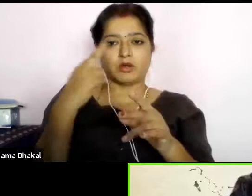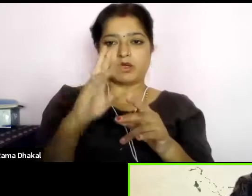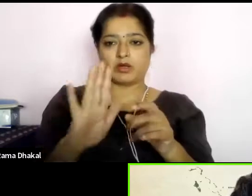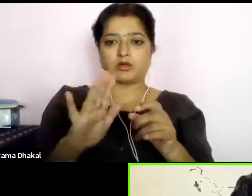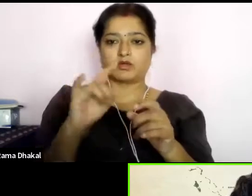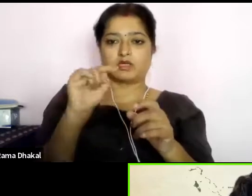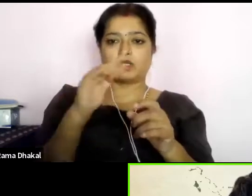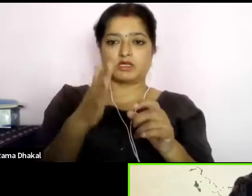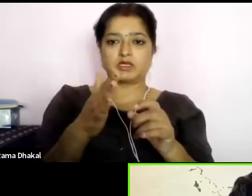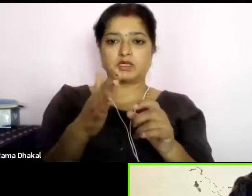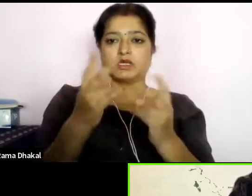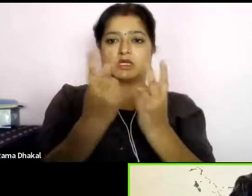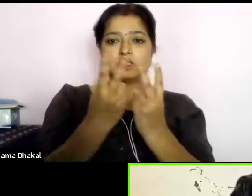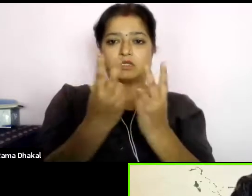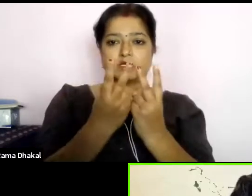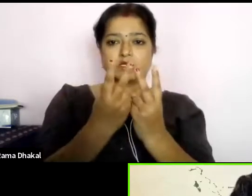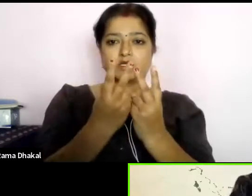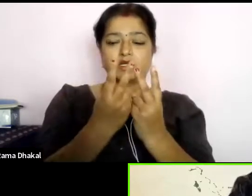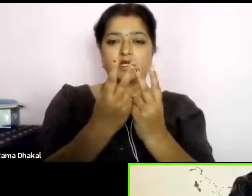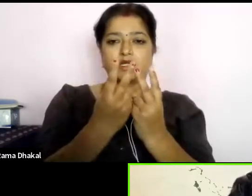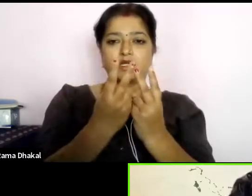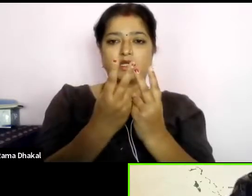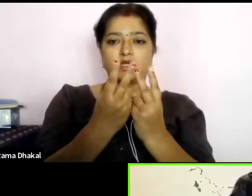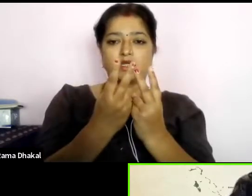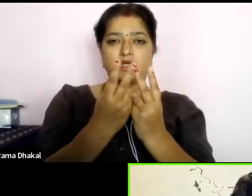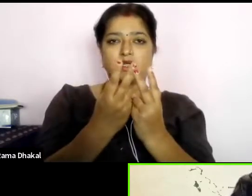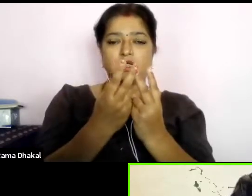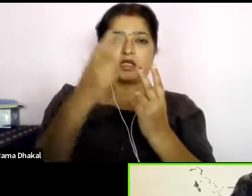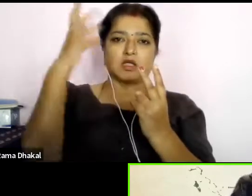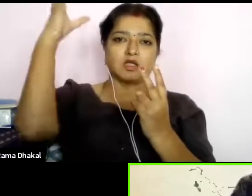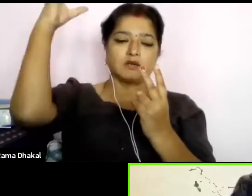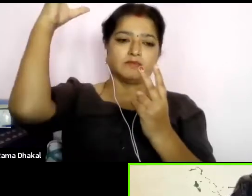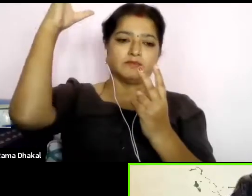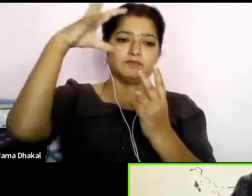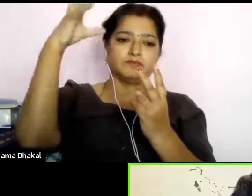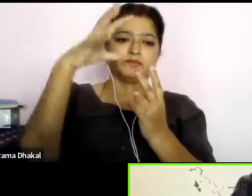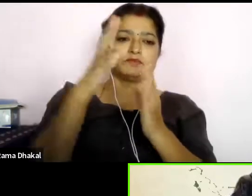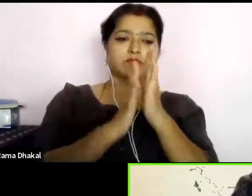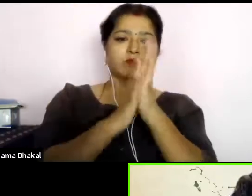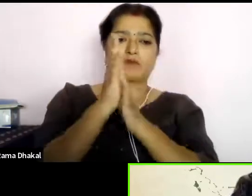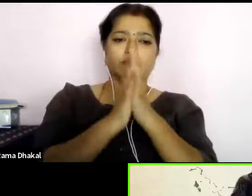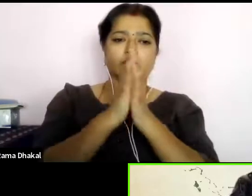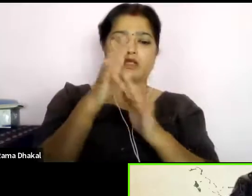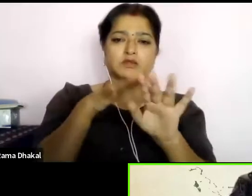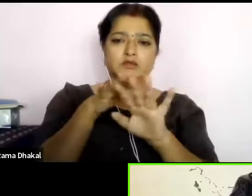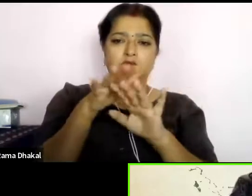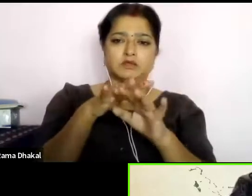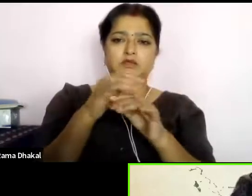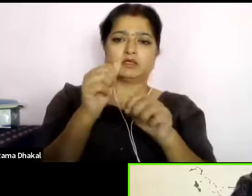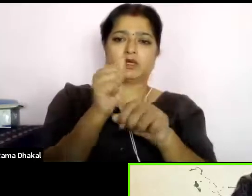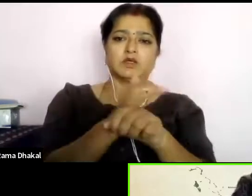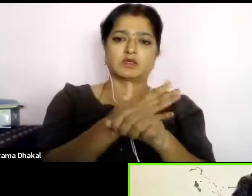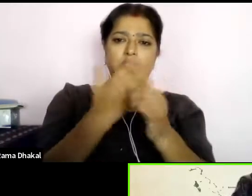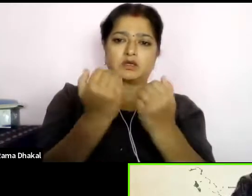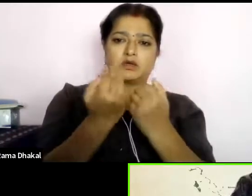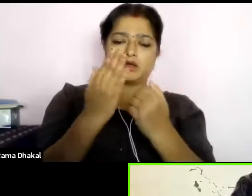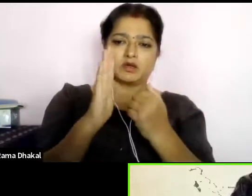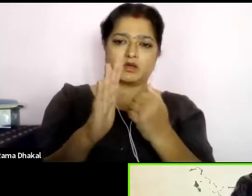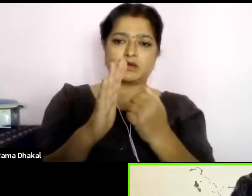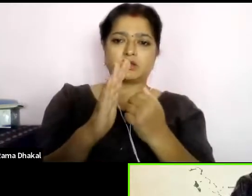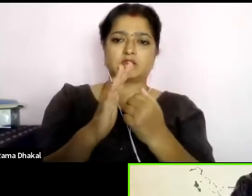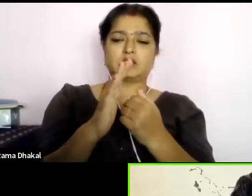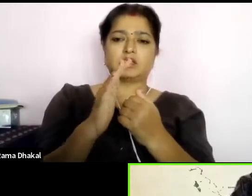which have less parched by storms and hurricanes, natural disasters that take a significant length of time for natural habitats to